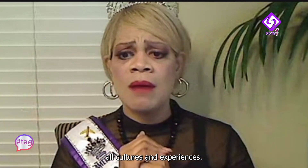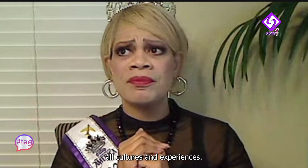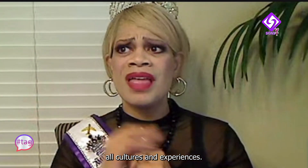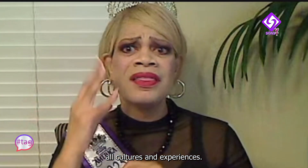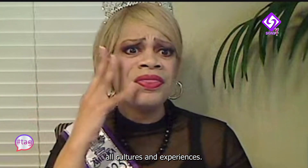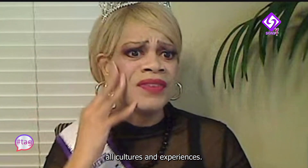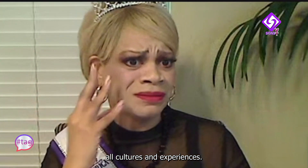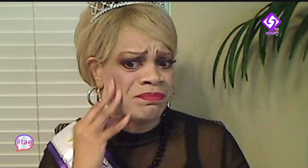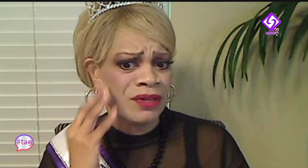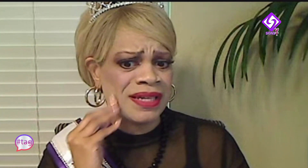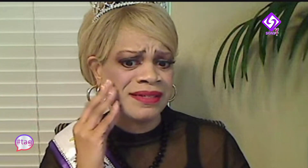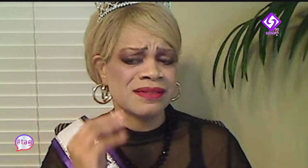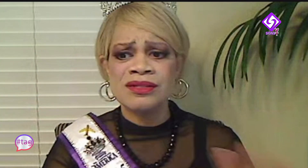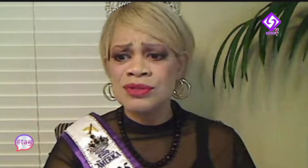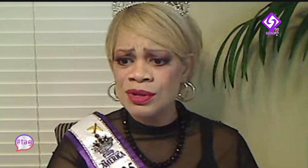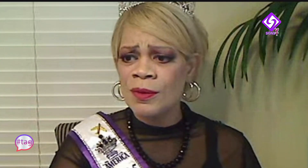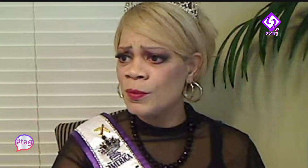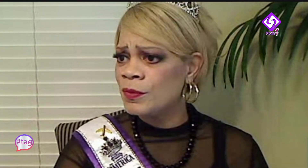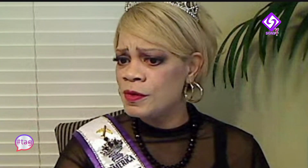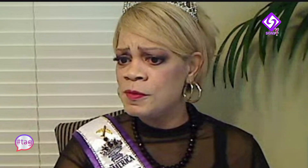and experiences.